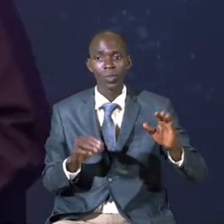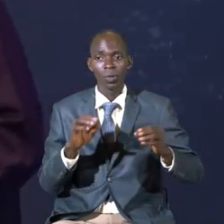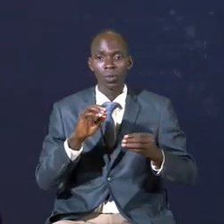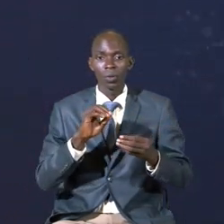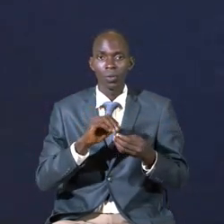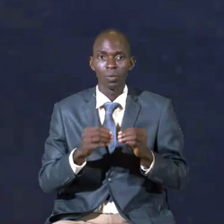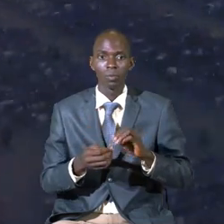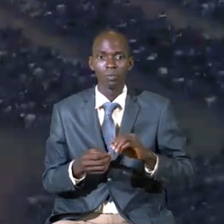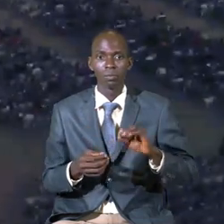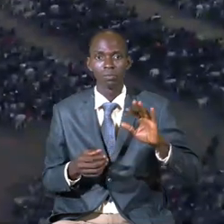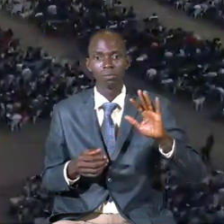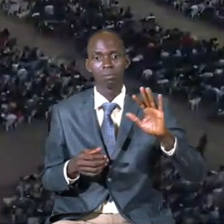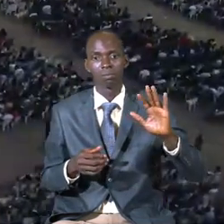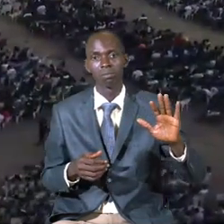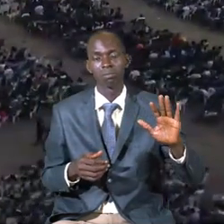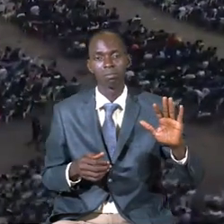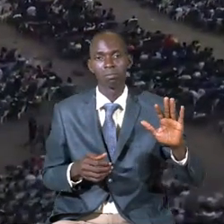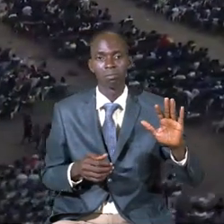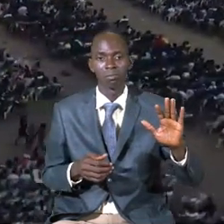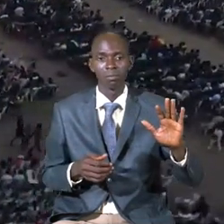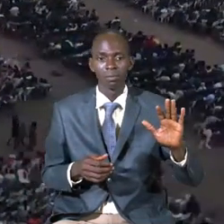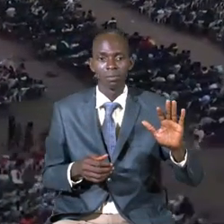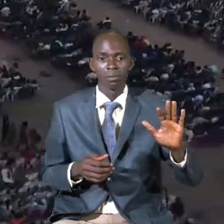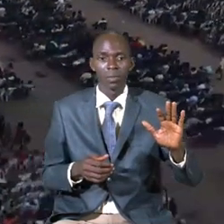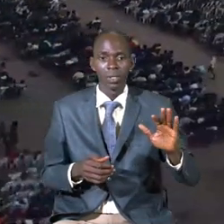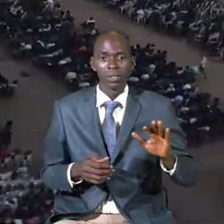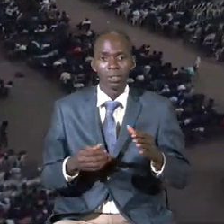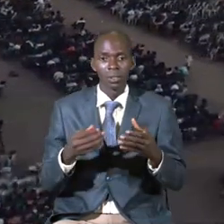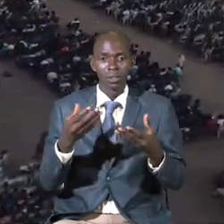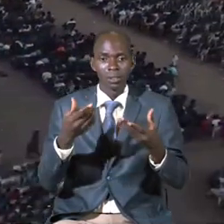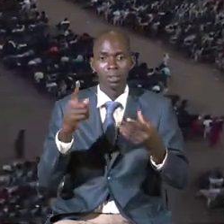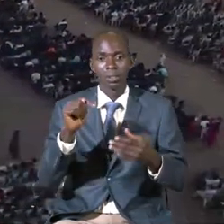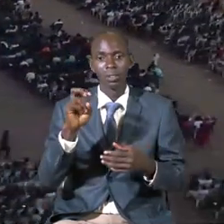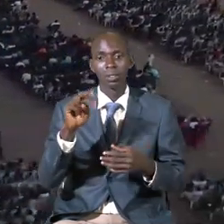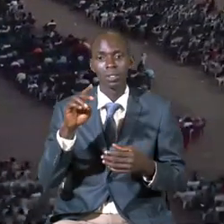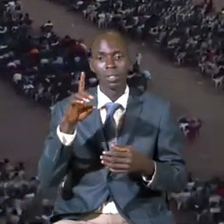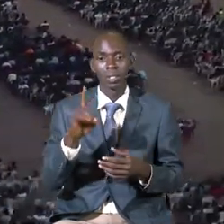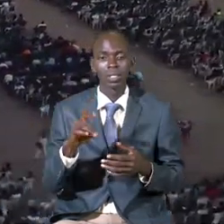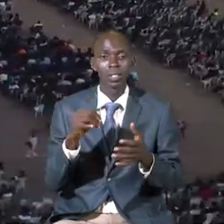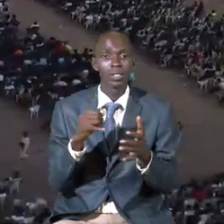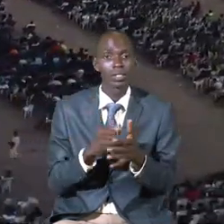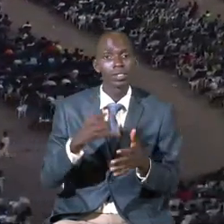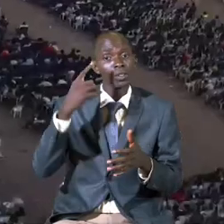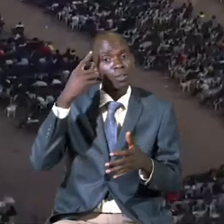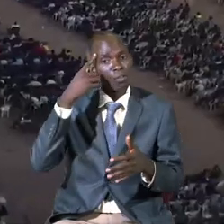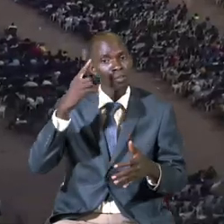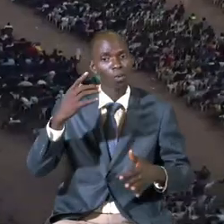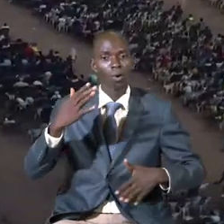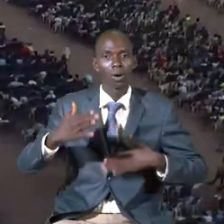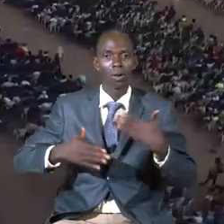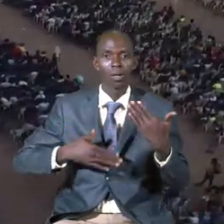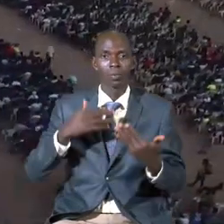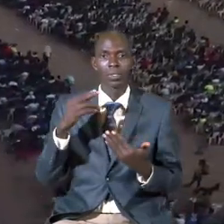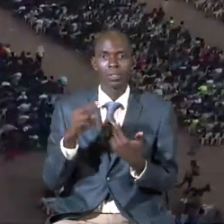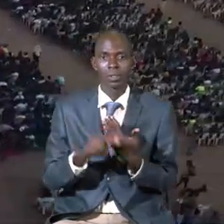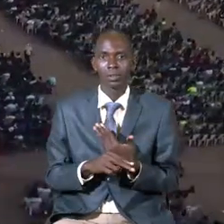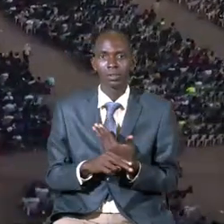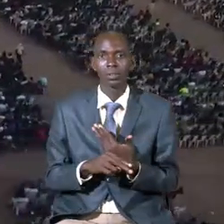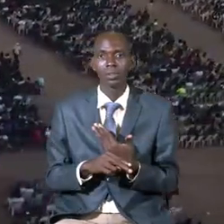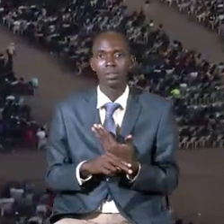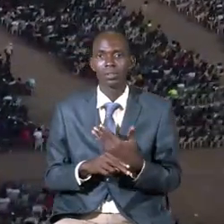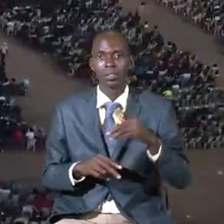remain happy you want to remain joyous and glad then you tend your nurture